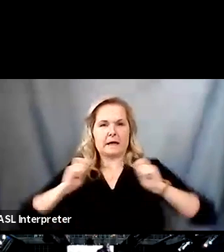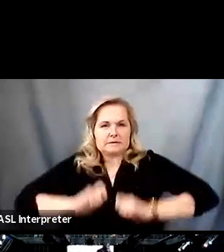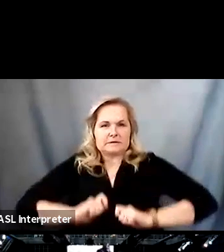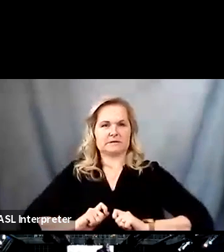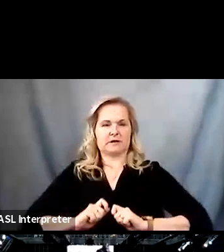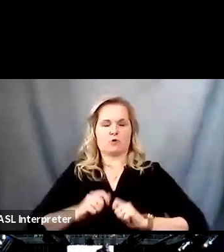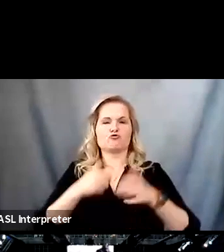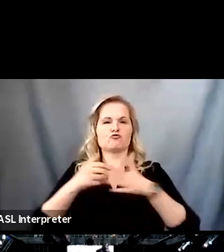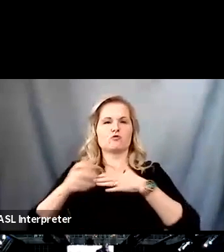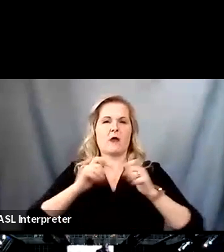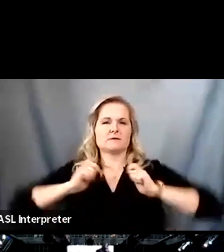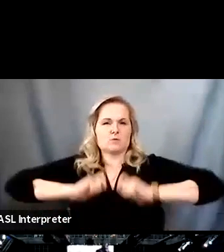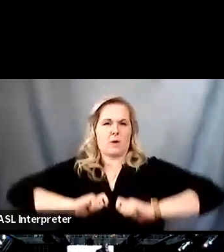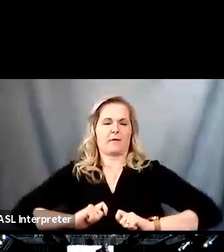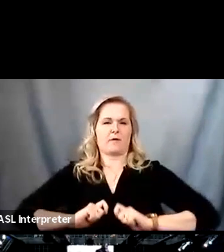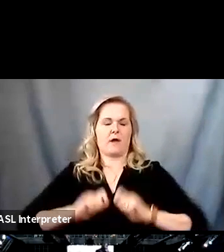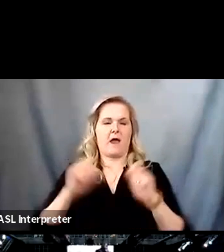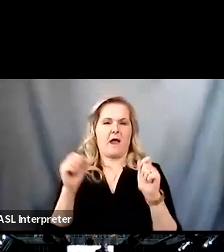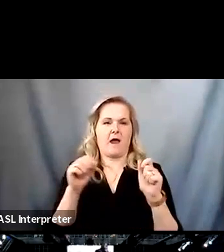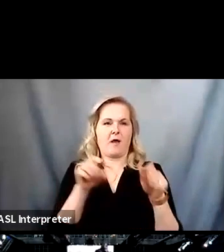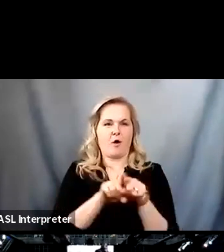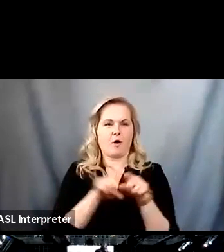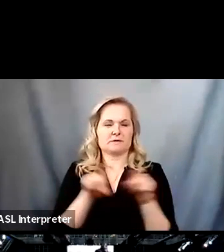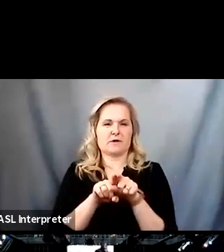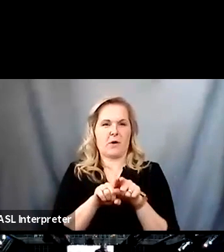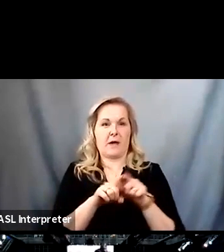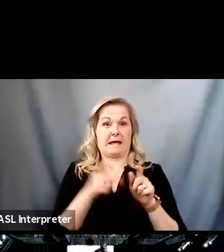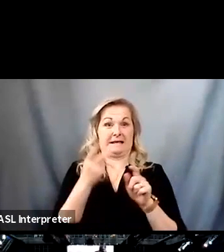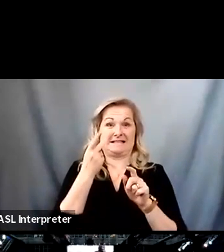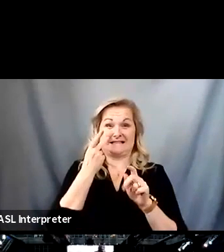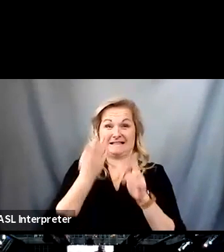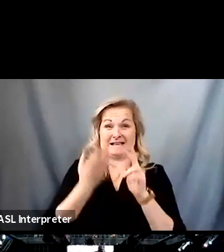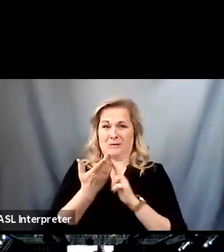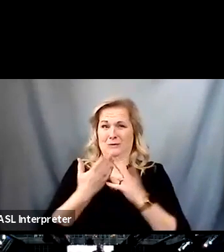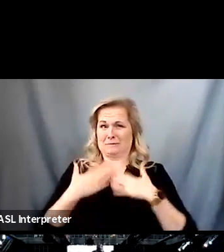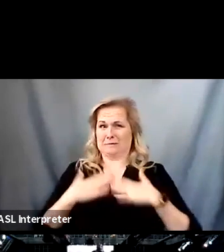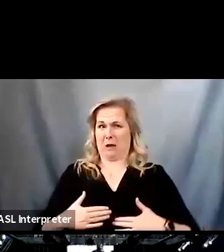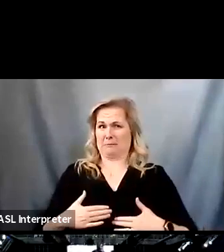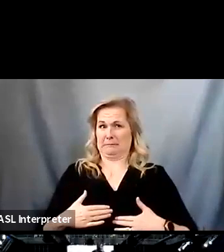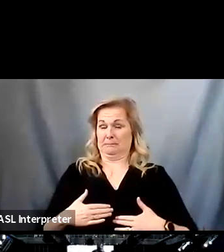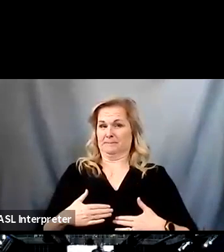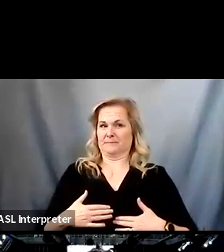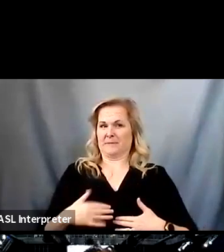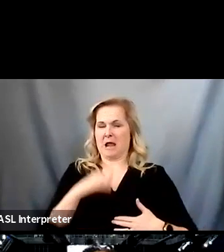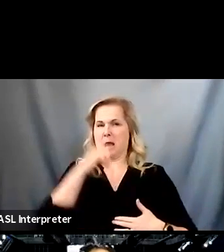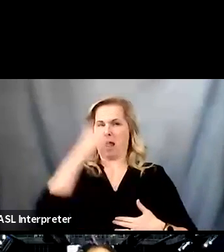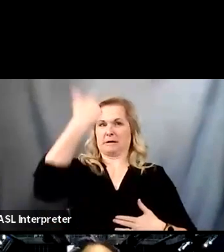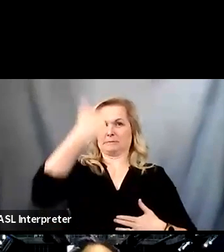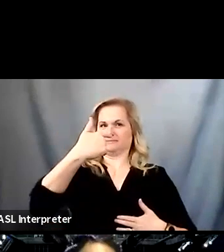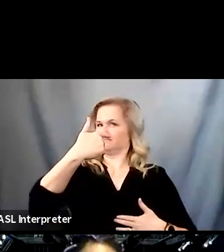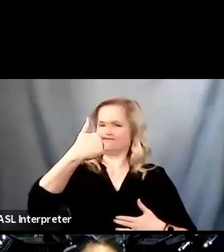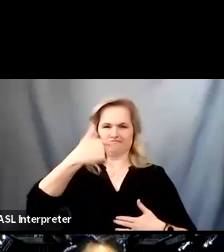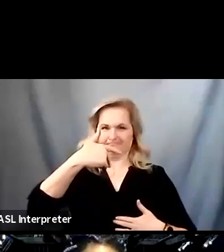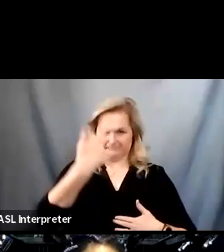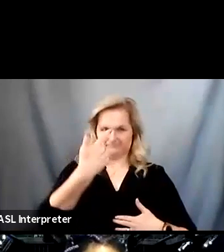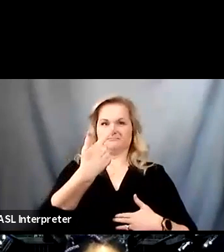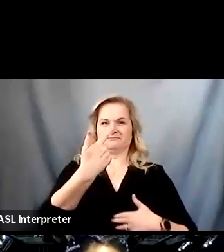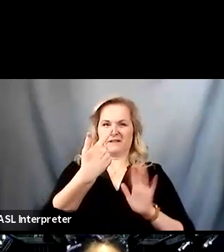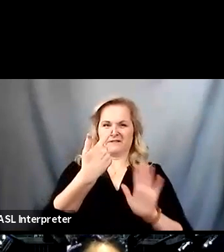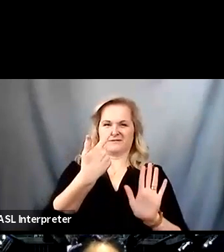a gray sweater and a relatively sheer top, so won't be pulling the camera down.